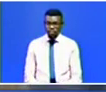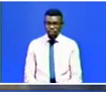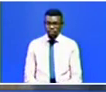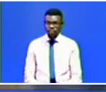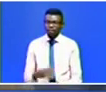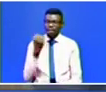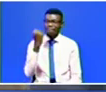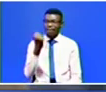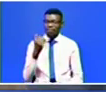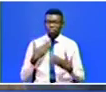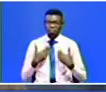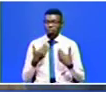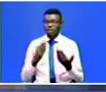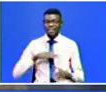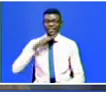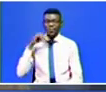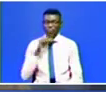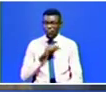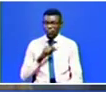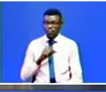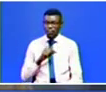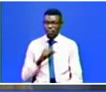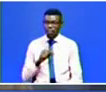five souls, five Kenyans, five ladies,